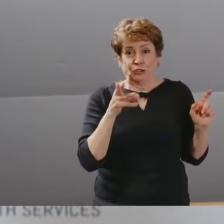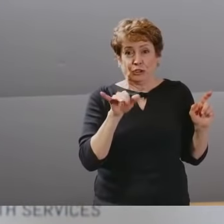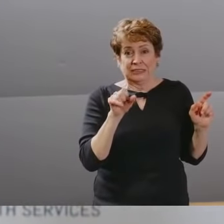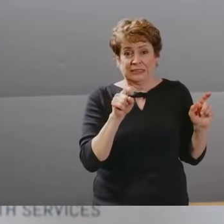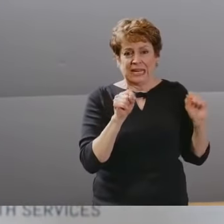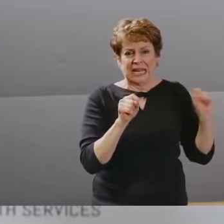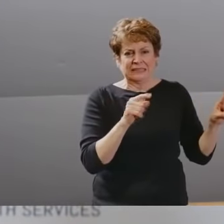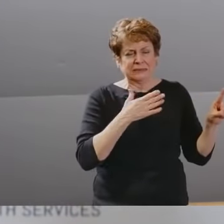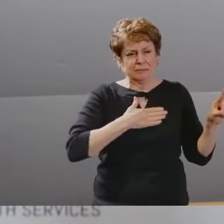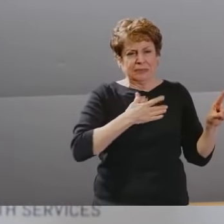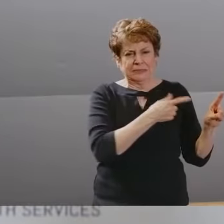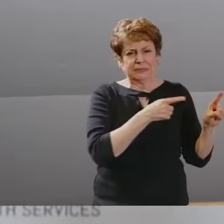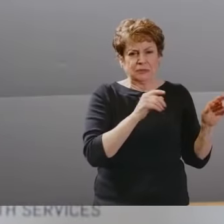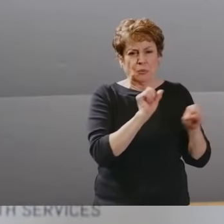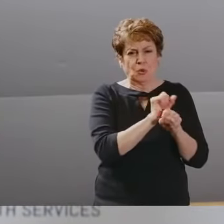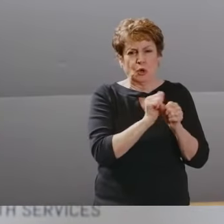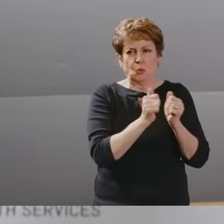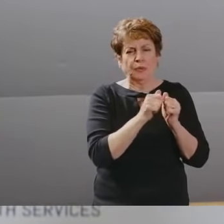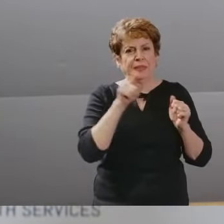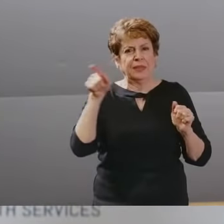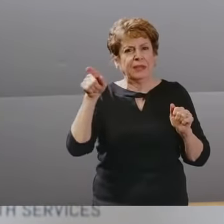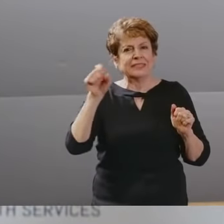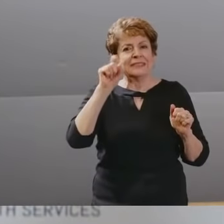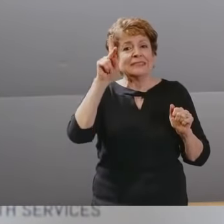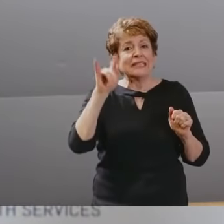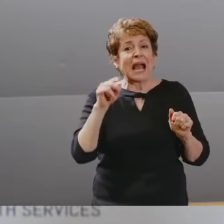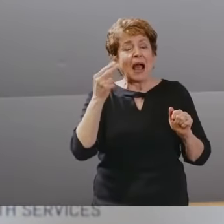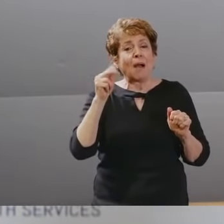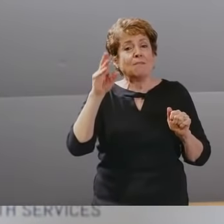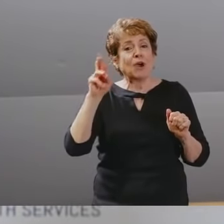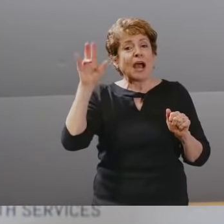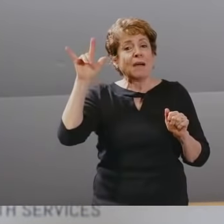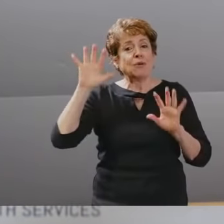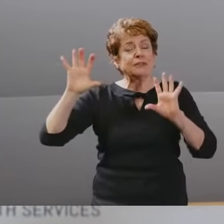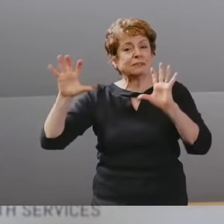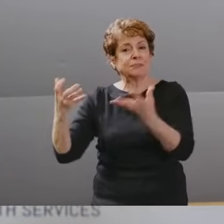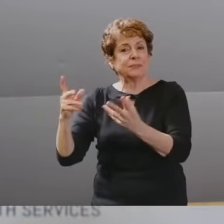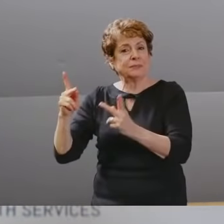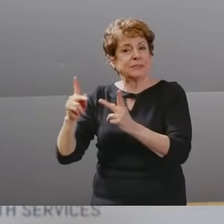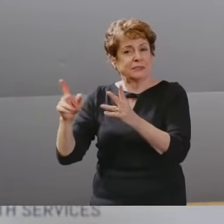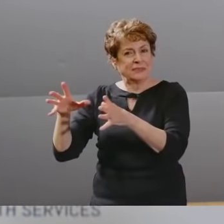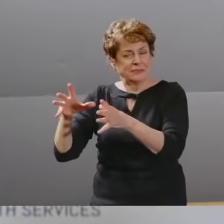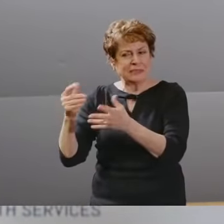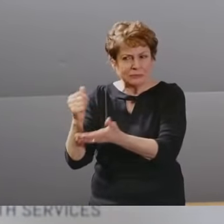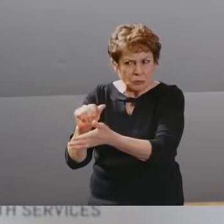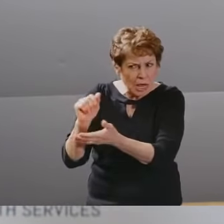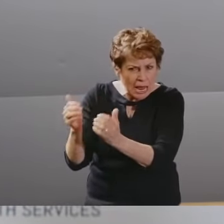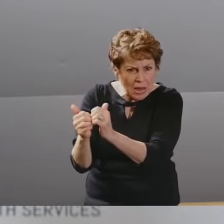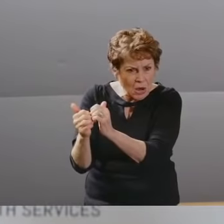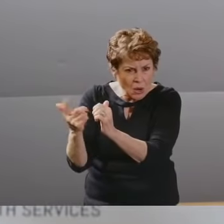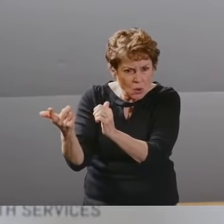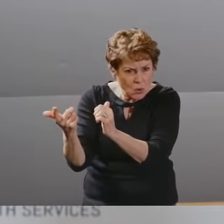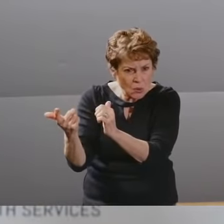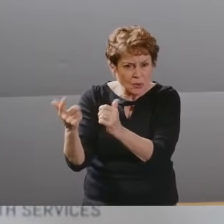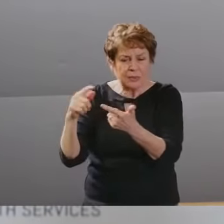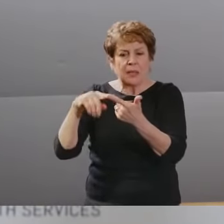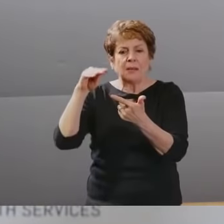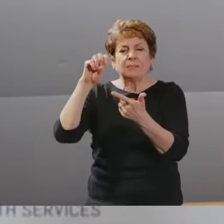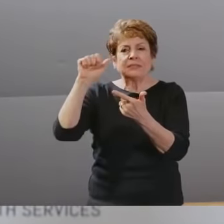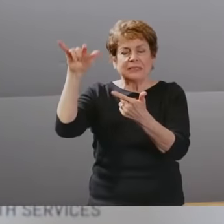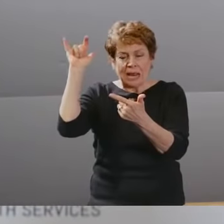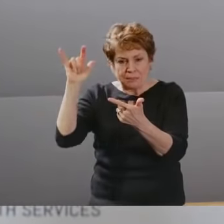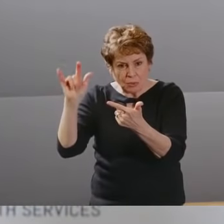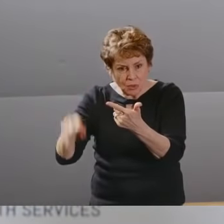Sky Harbor Airport, Mesa Gateway Airport, and Tucson International Airport on inbound